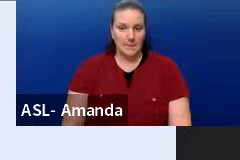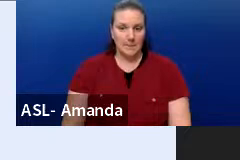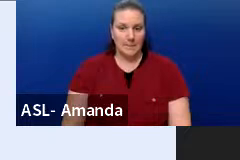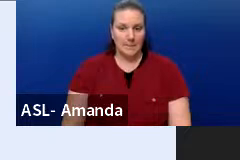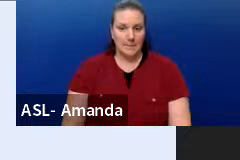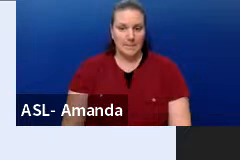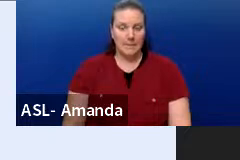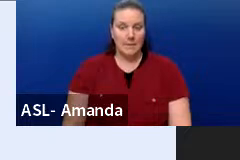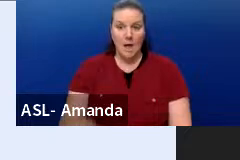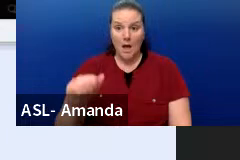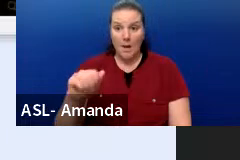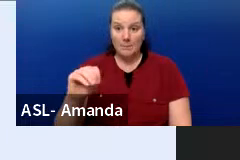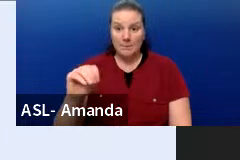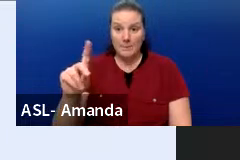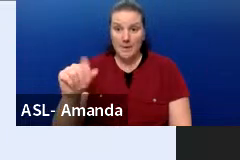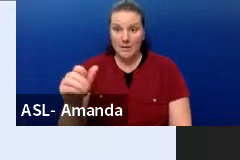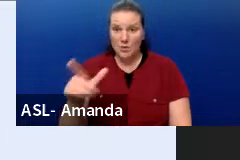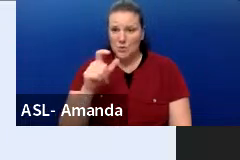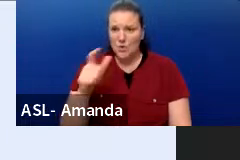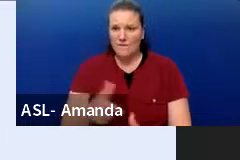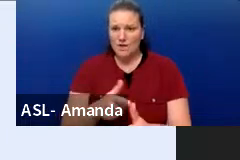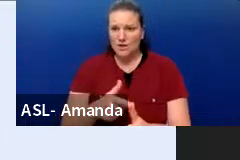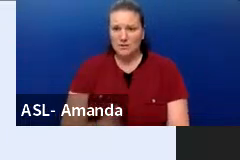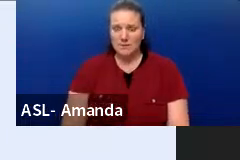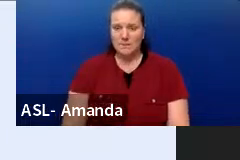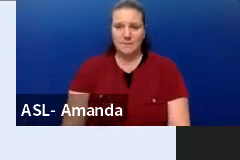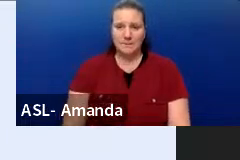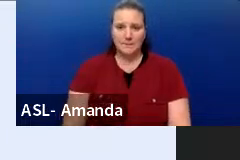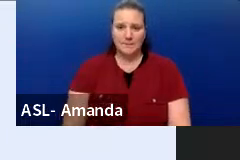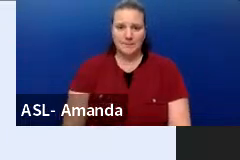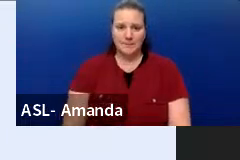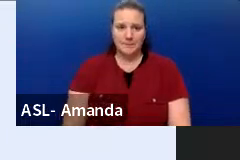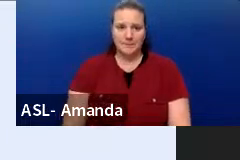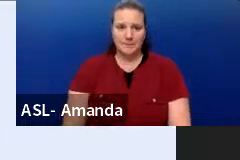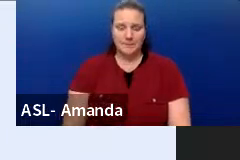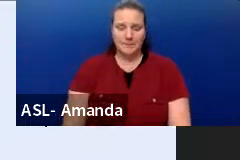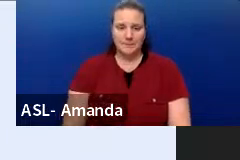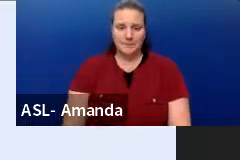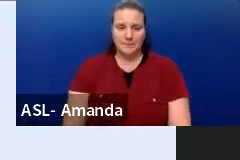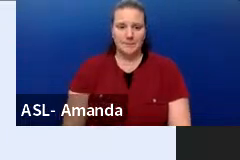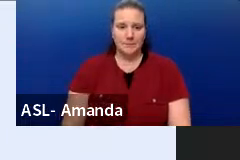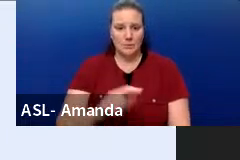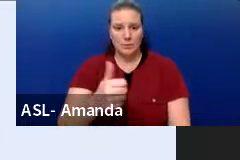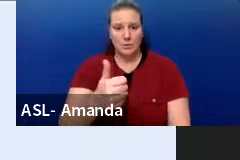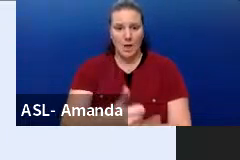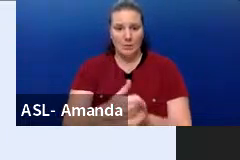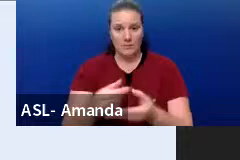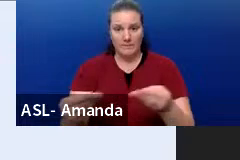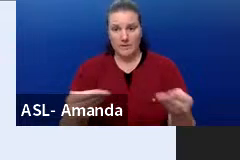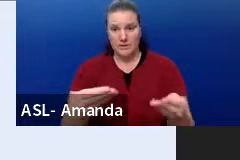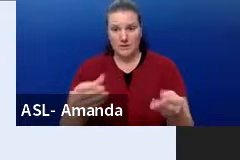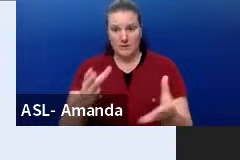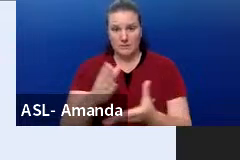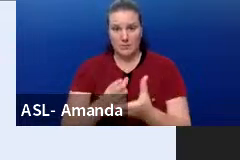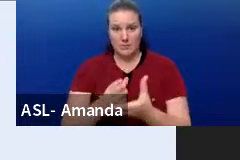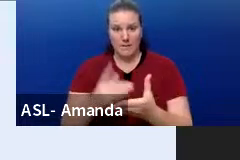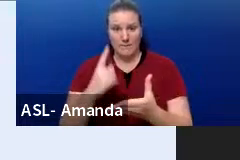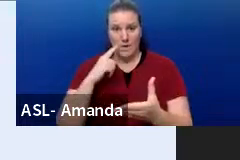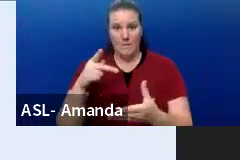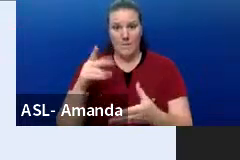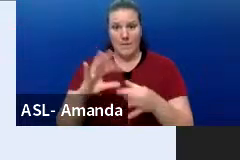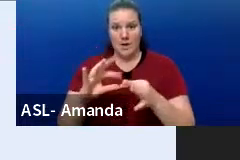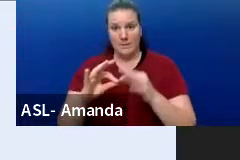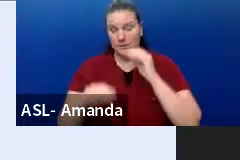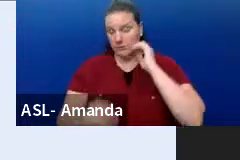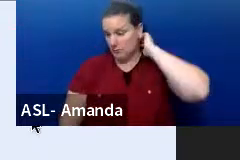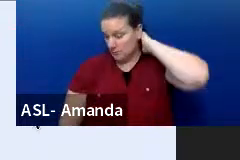Amanda, who do we have first up? All right. And Jonelle, I will turn it to you to help facilitate this piece for the public commenters. Okay, and